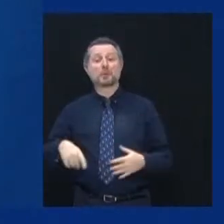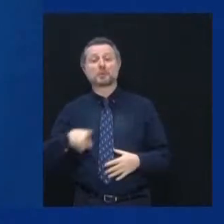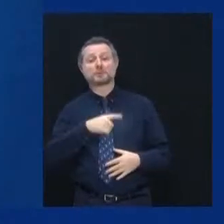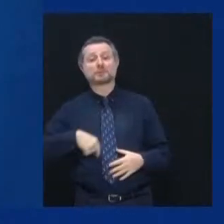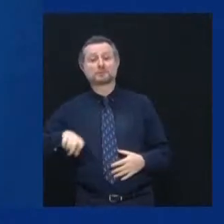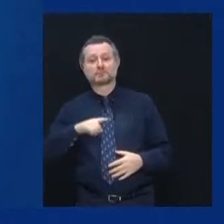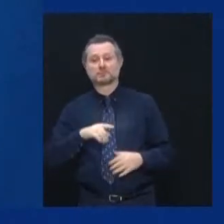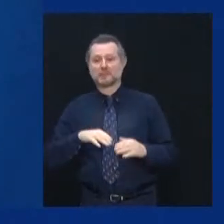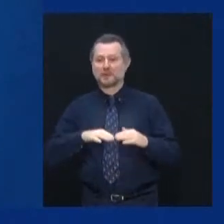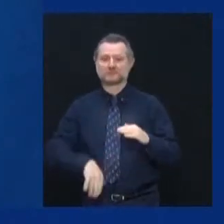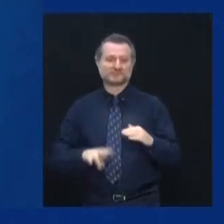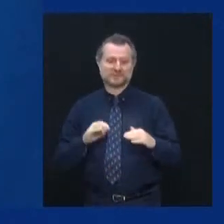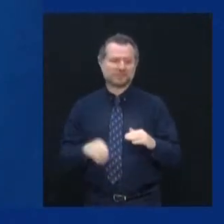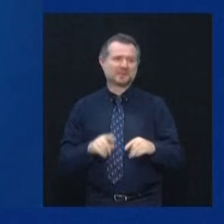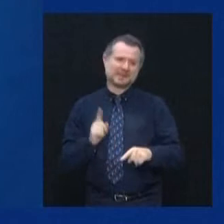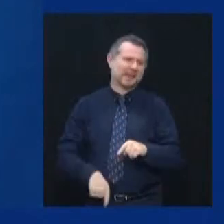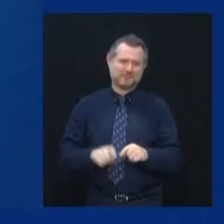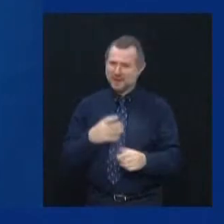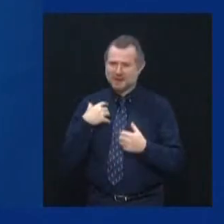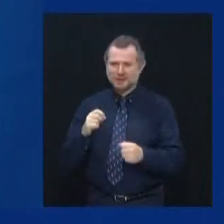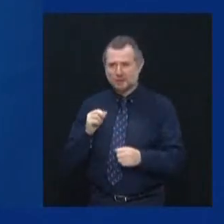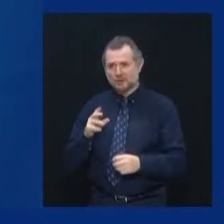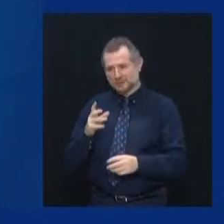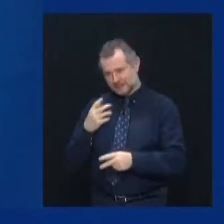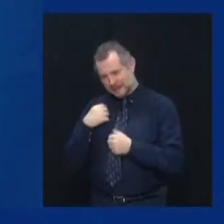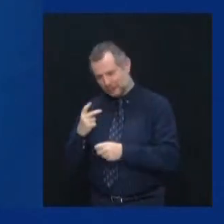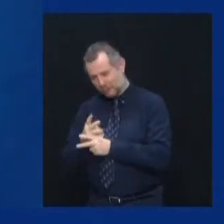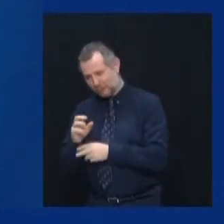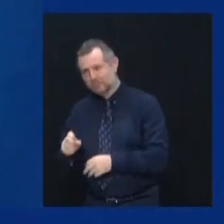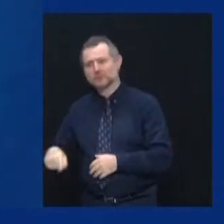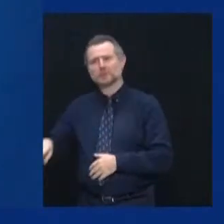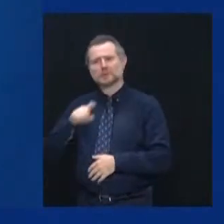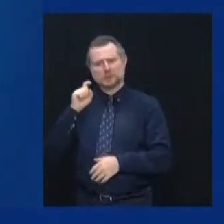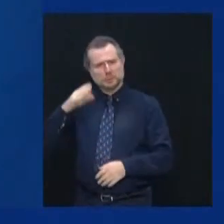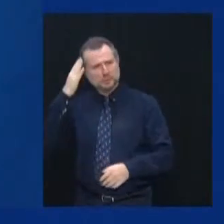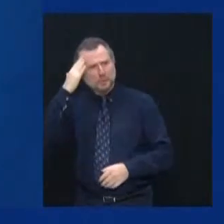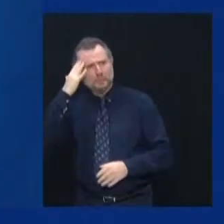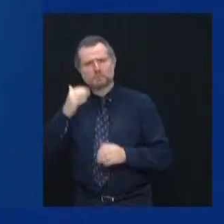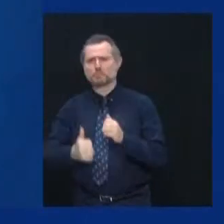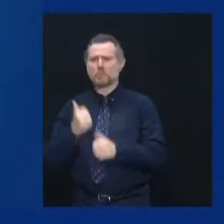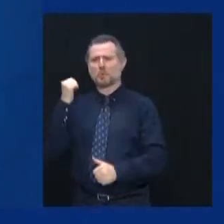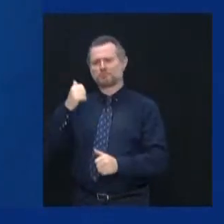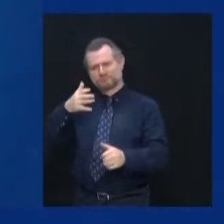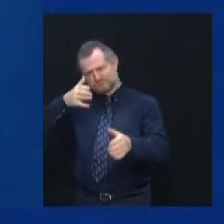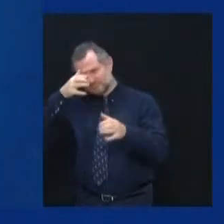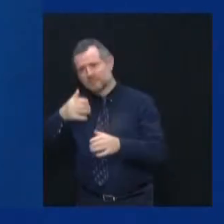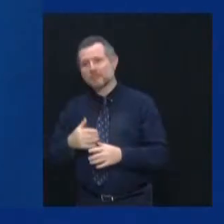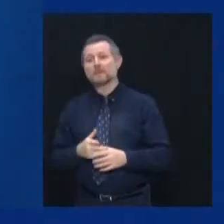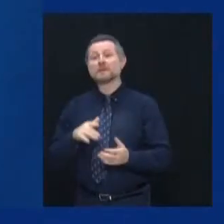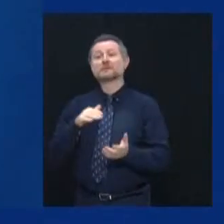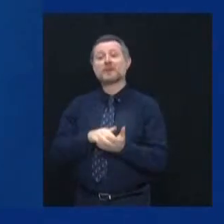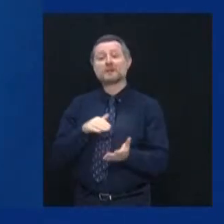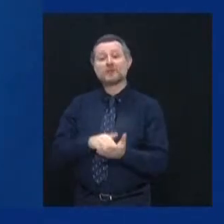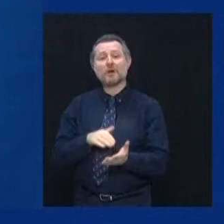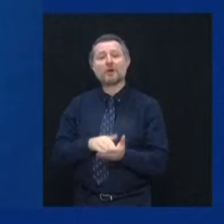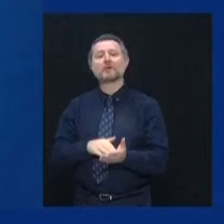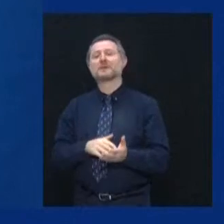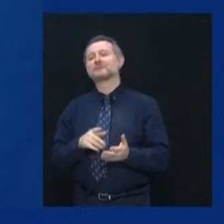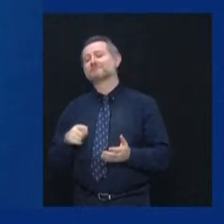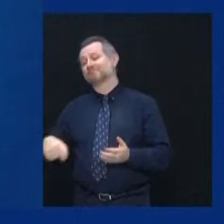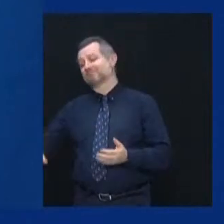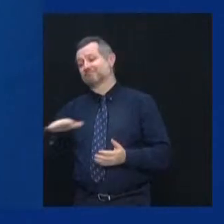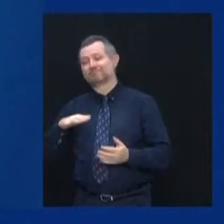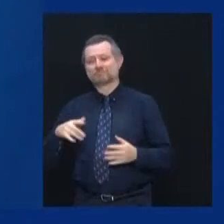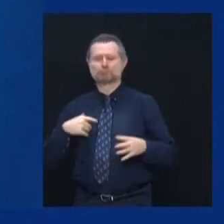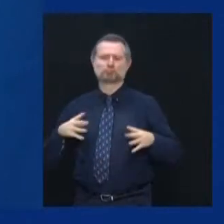below 70. And the healthcare workers are the most informed. Now, doctors overwhelmingly are taking